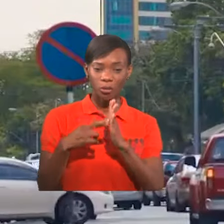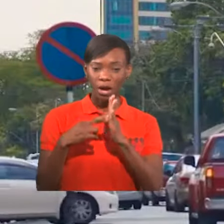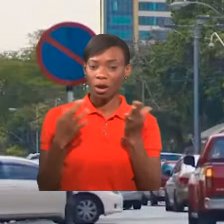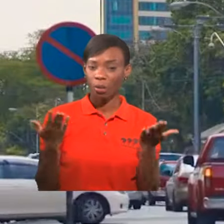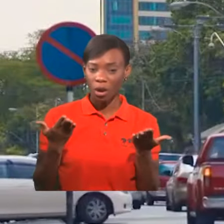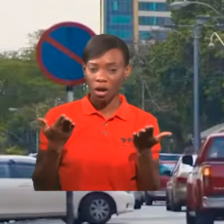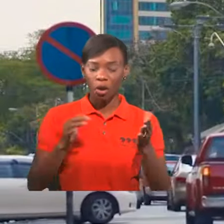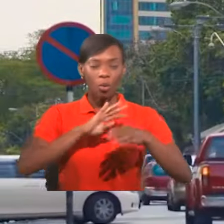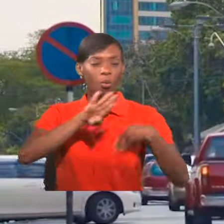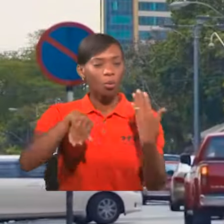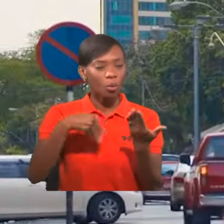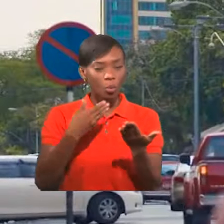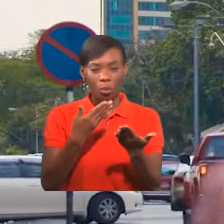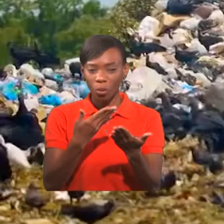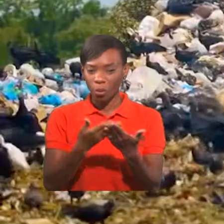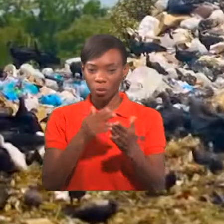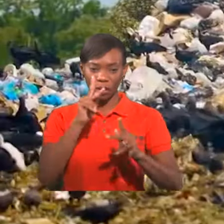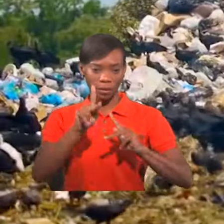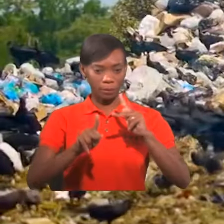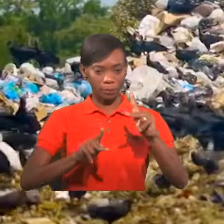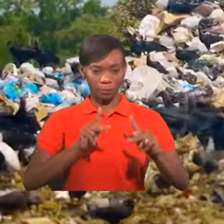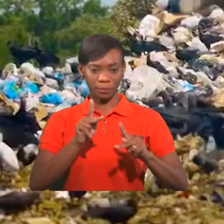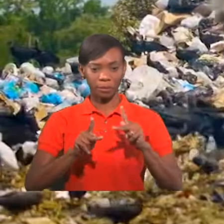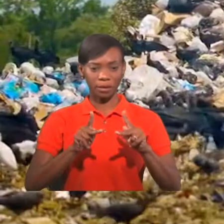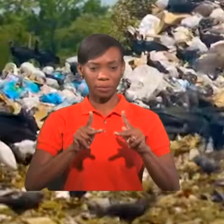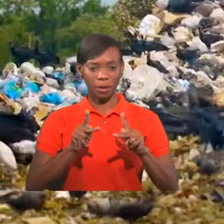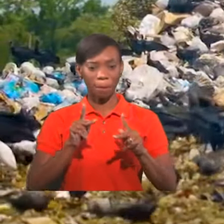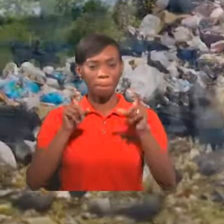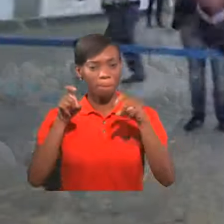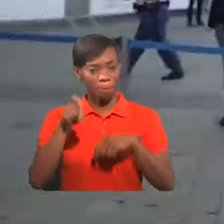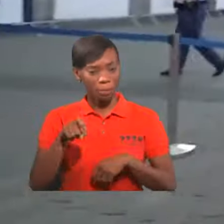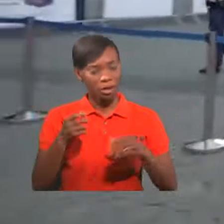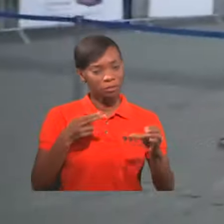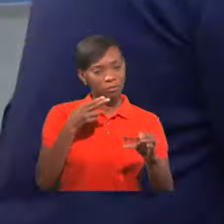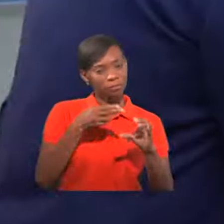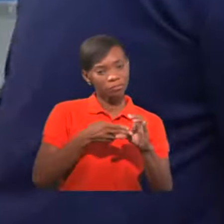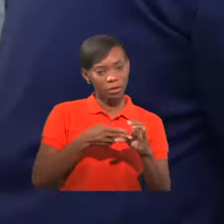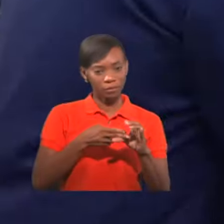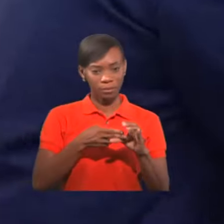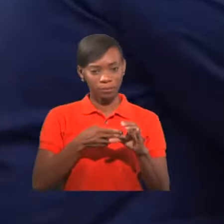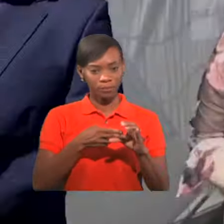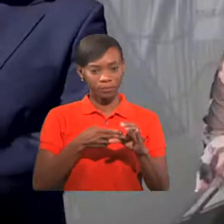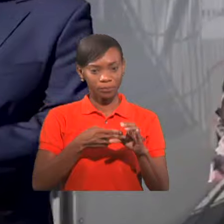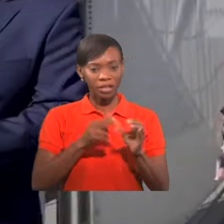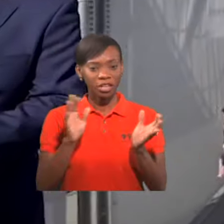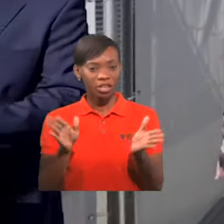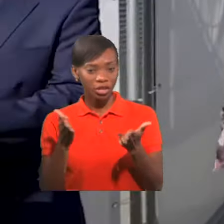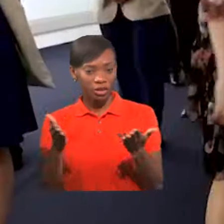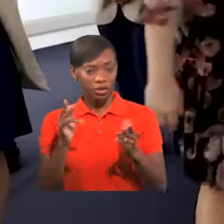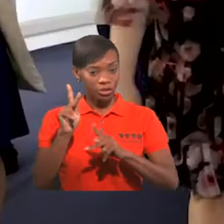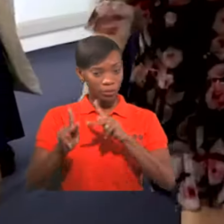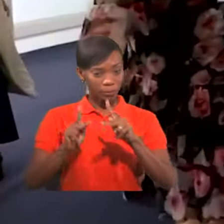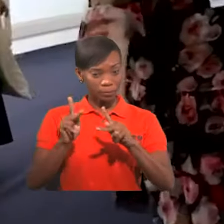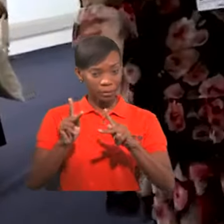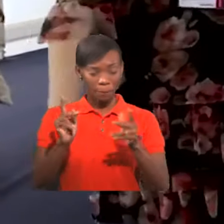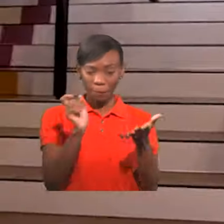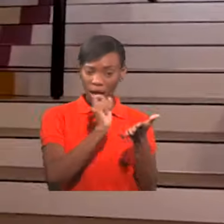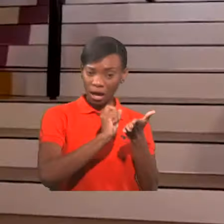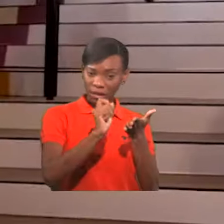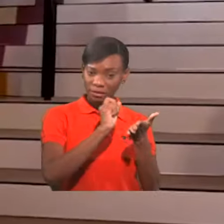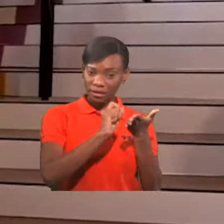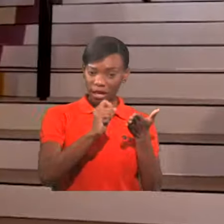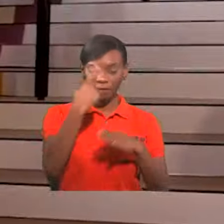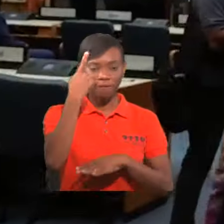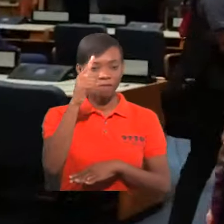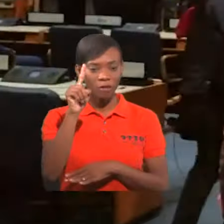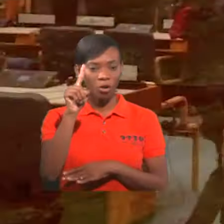all stakeholders. World citizens are being encouraged to add their signature to the global commitment to zero waste for